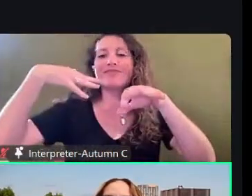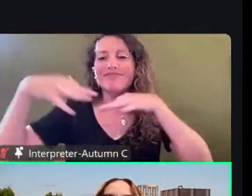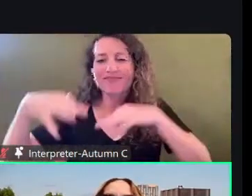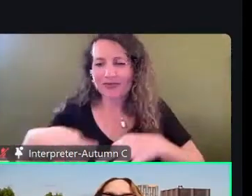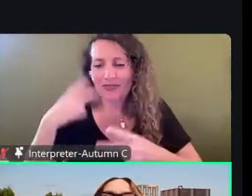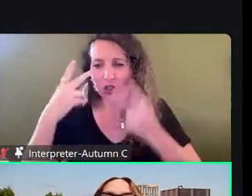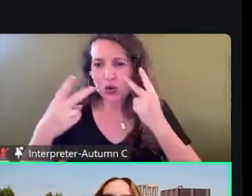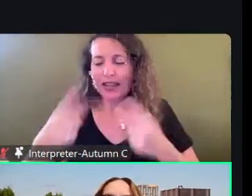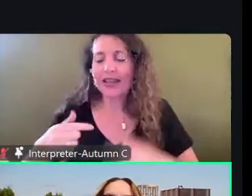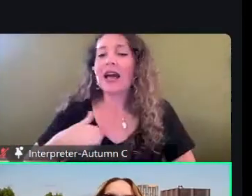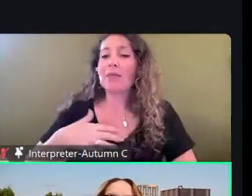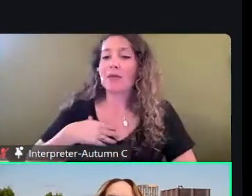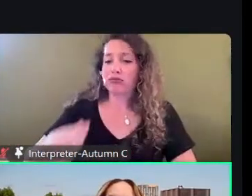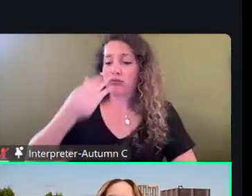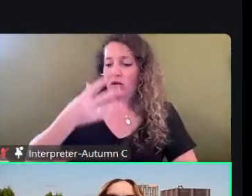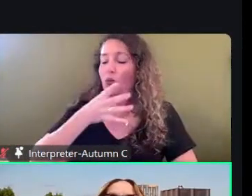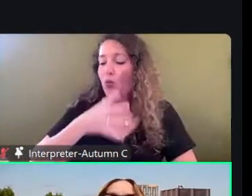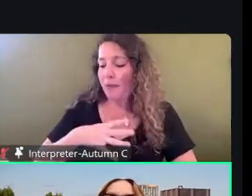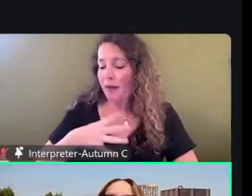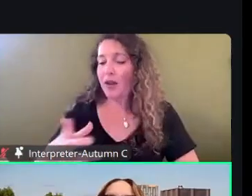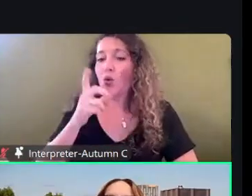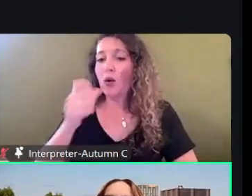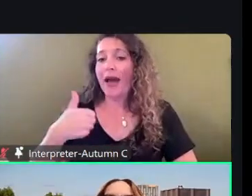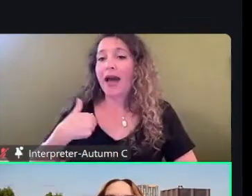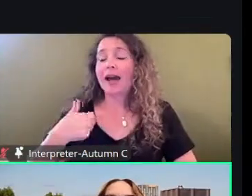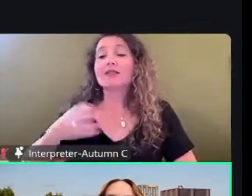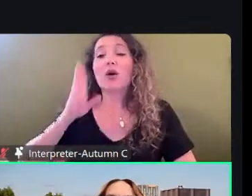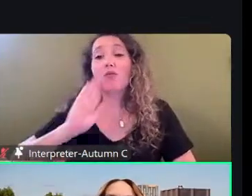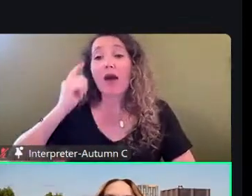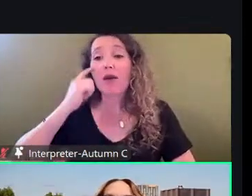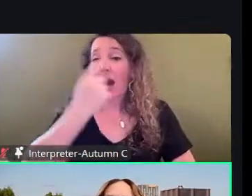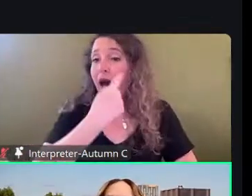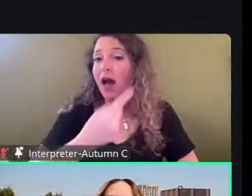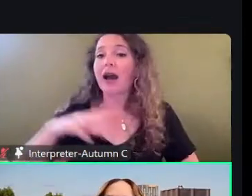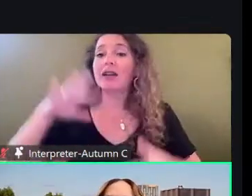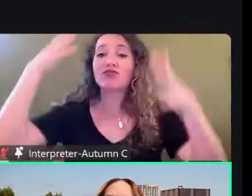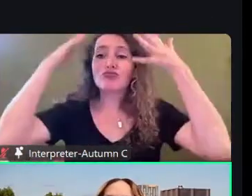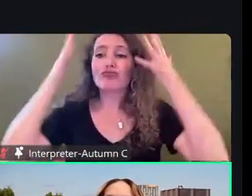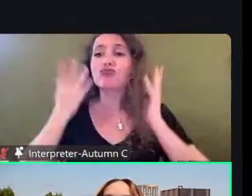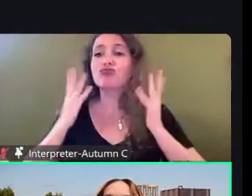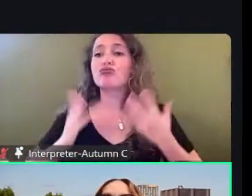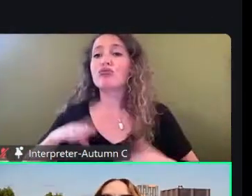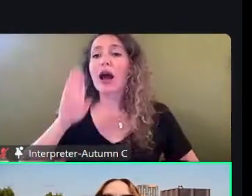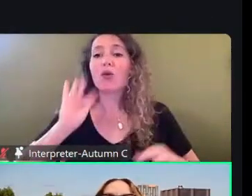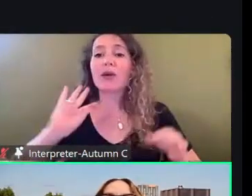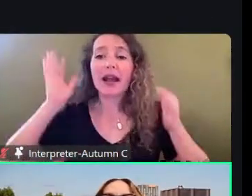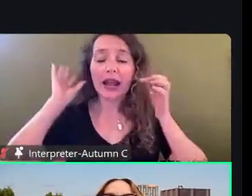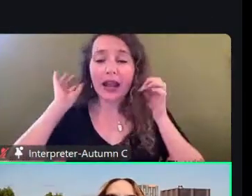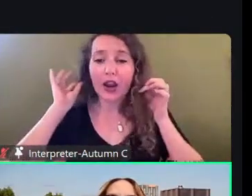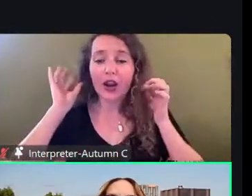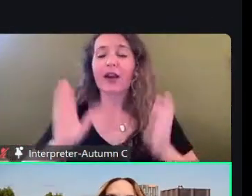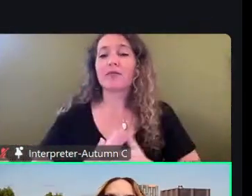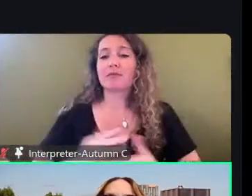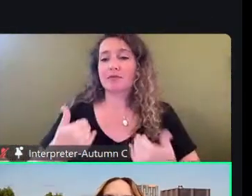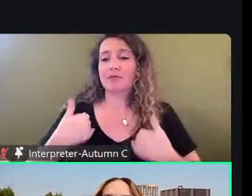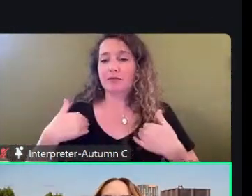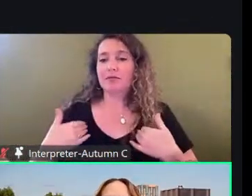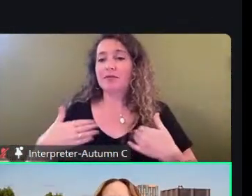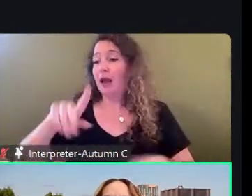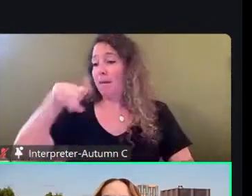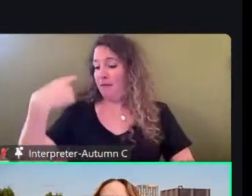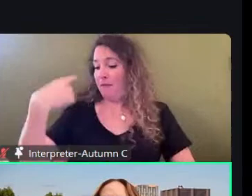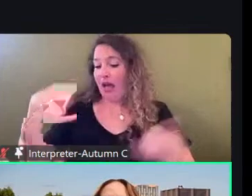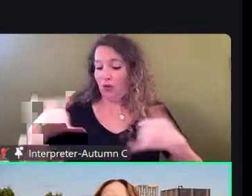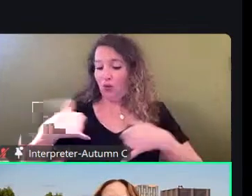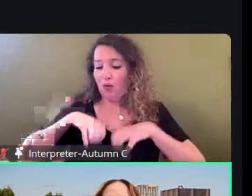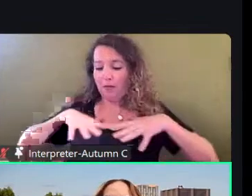myself. I'm a Caucasian woman who has brown eyes and brown long wavy hair. I'm wearing a black silk